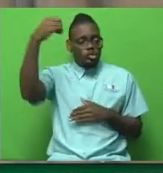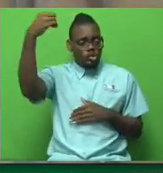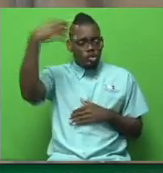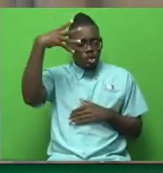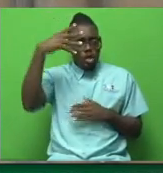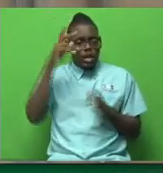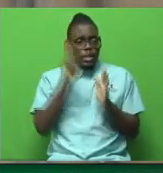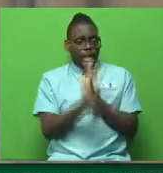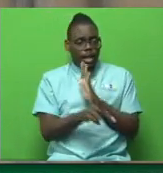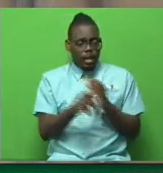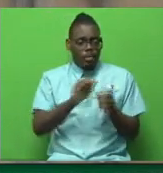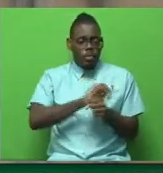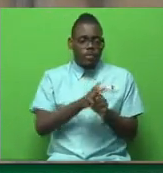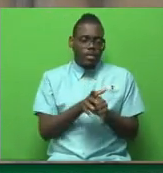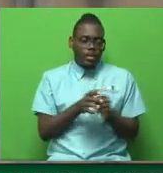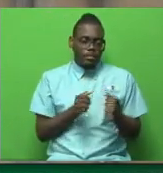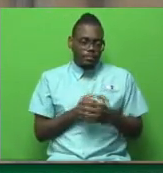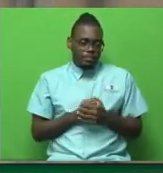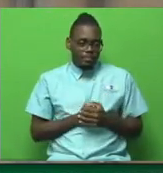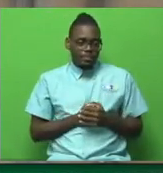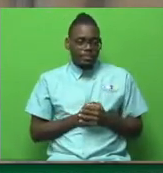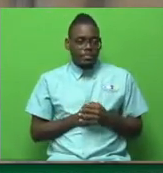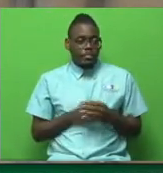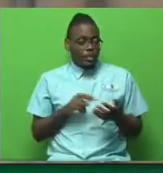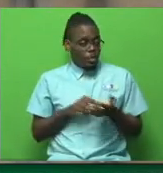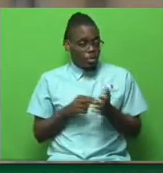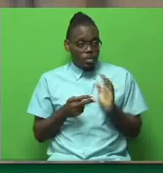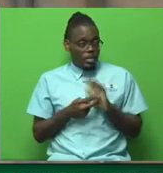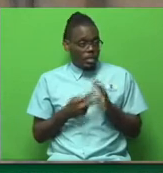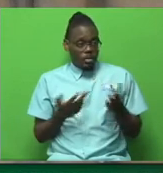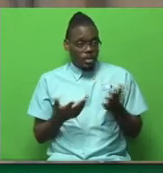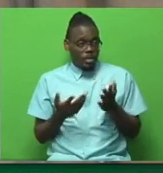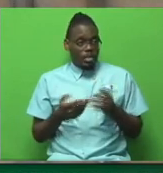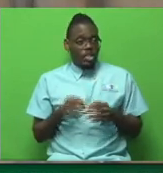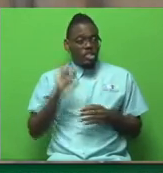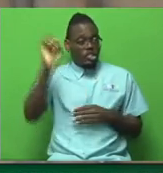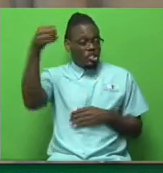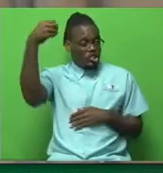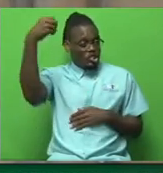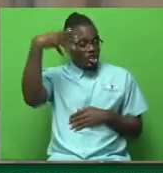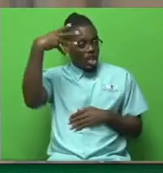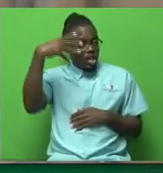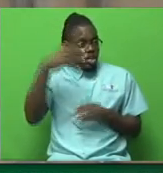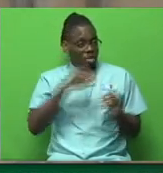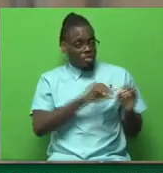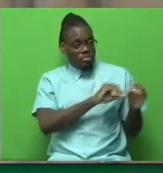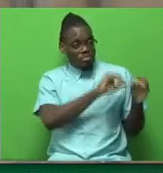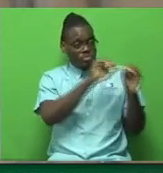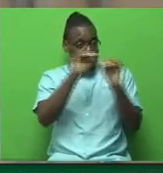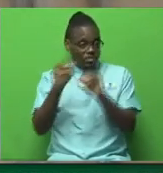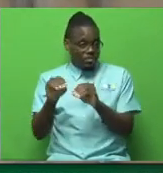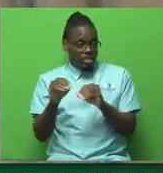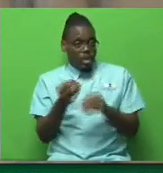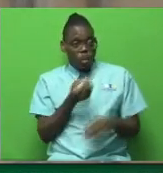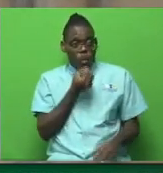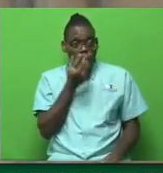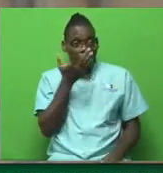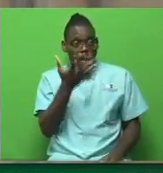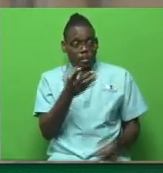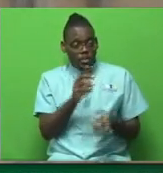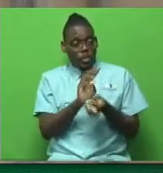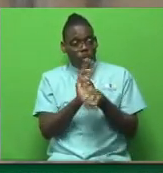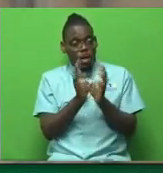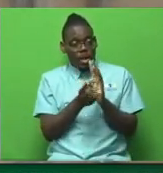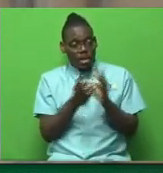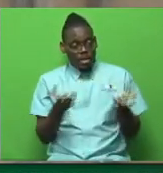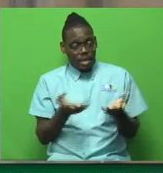it that all of a sudden the Sun moved is it all of a sudden that he warm weather which was attributed by the lady of